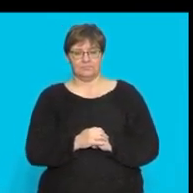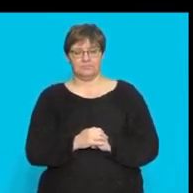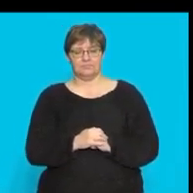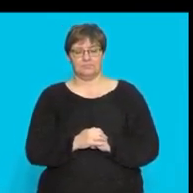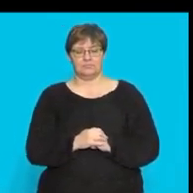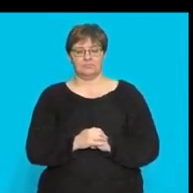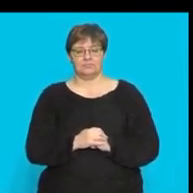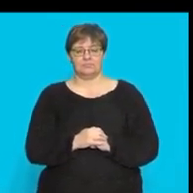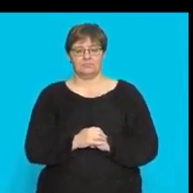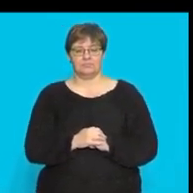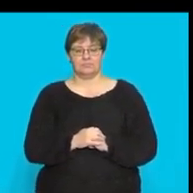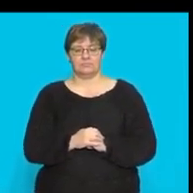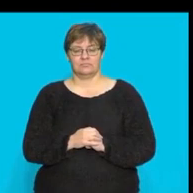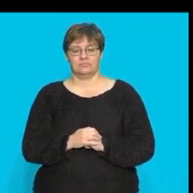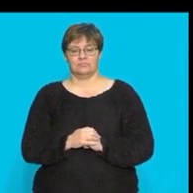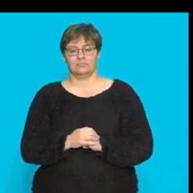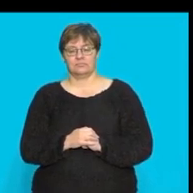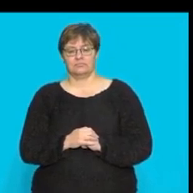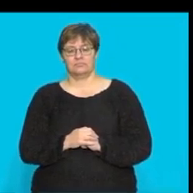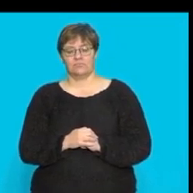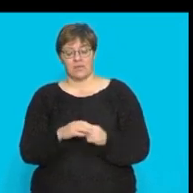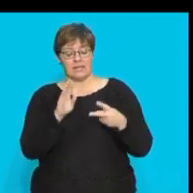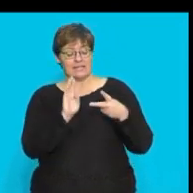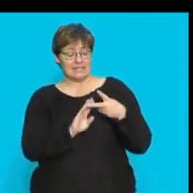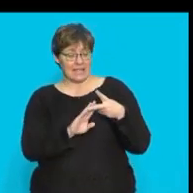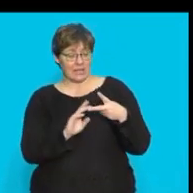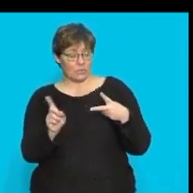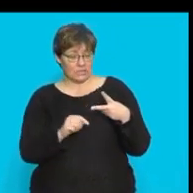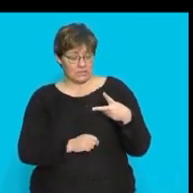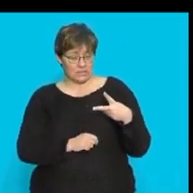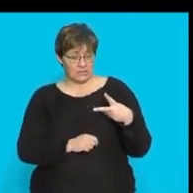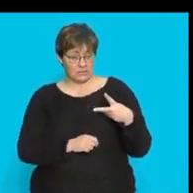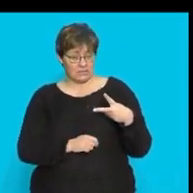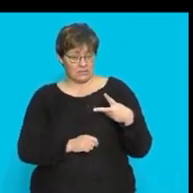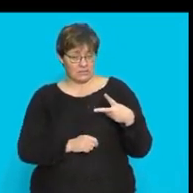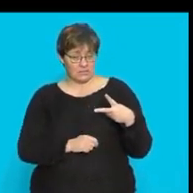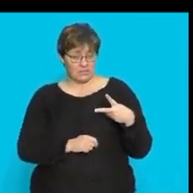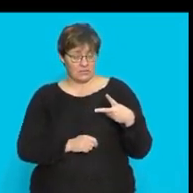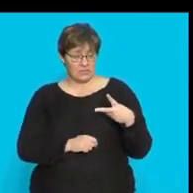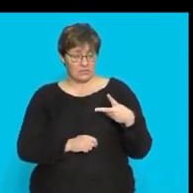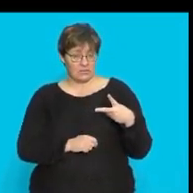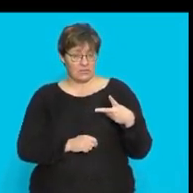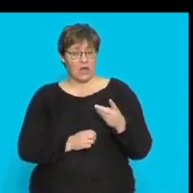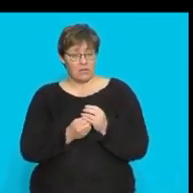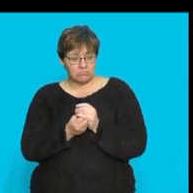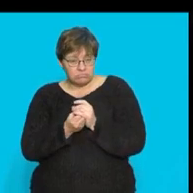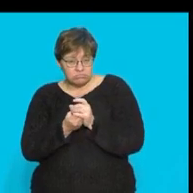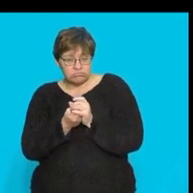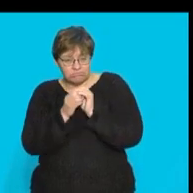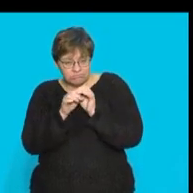All right, that's going to be your first answer. And the second one, where was it that the malaria, all